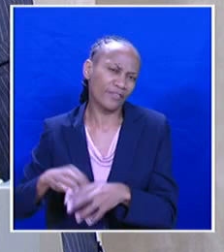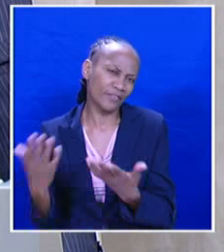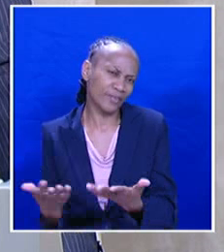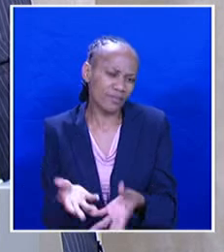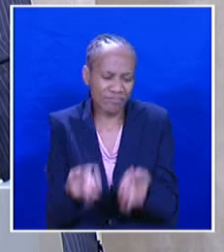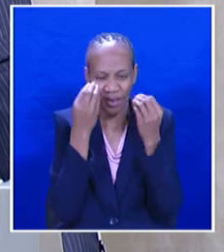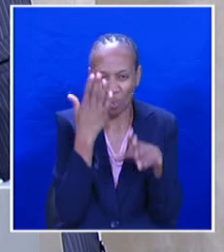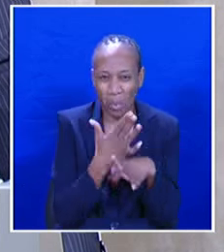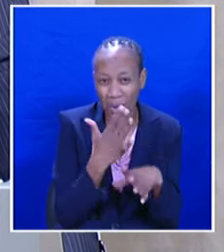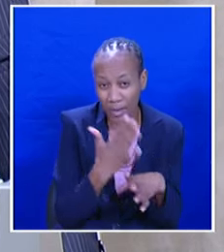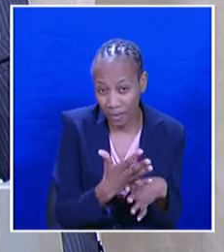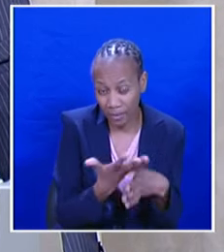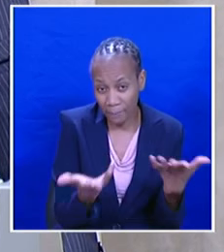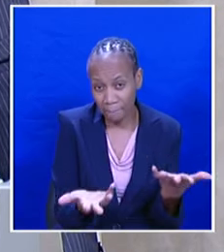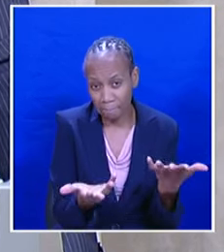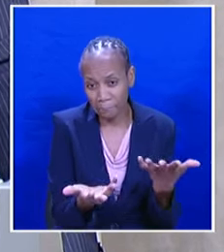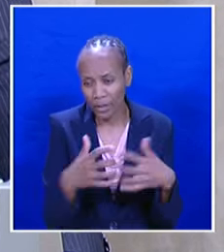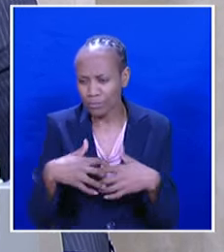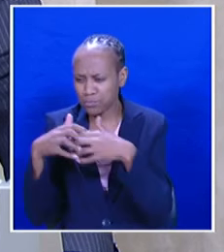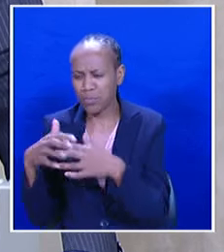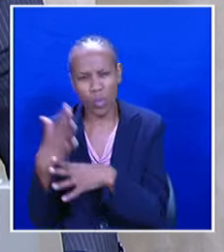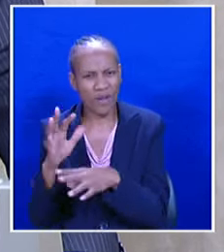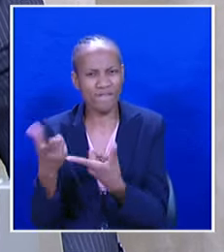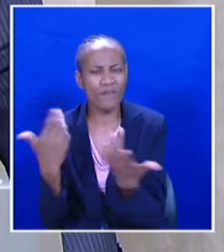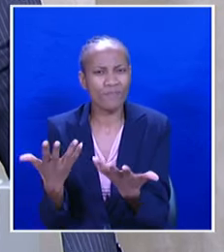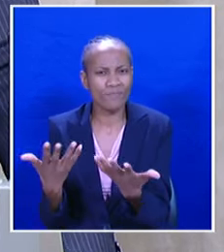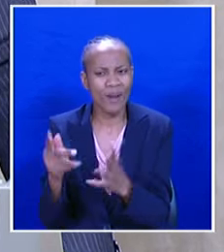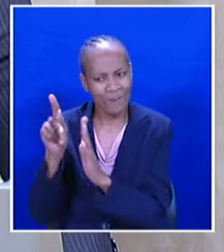that have been created through some of these programs.